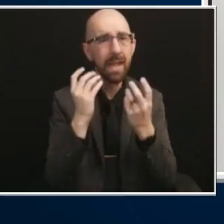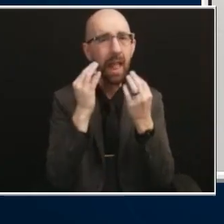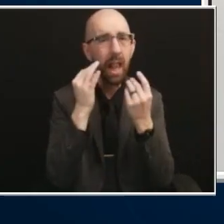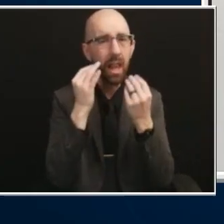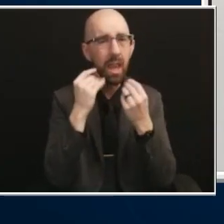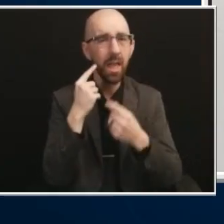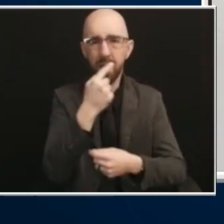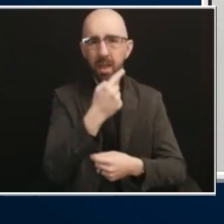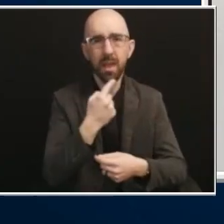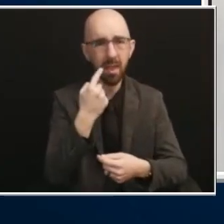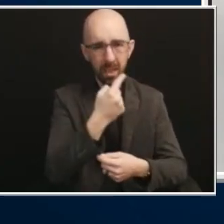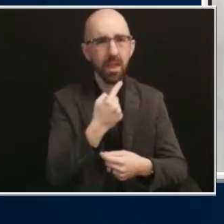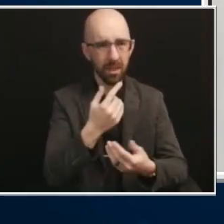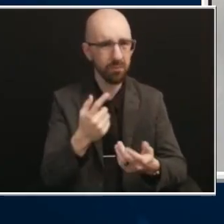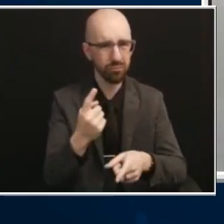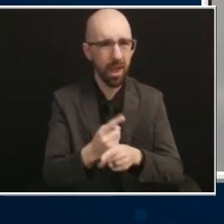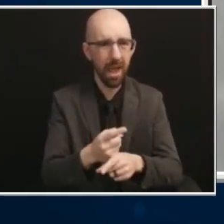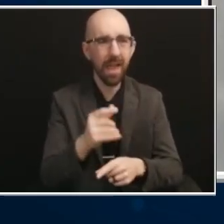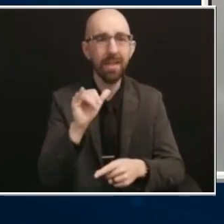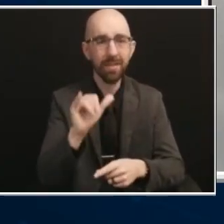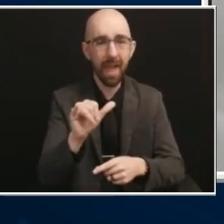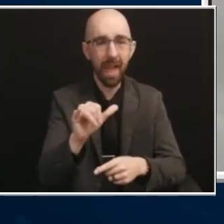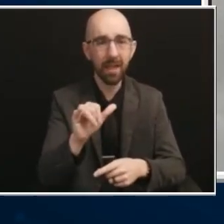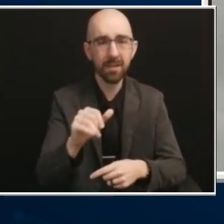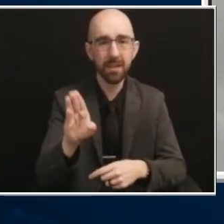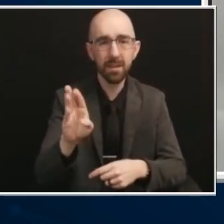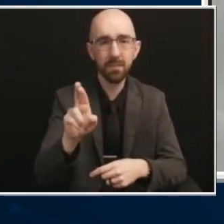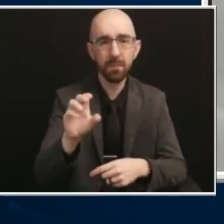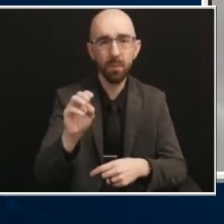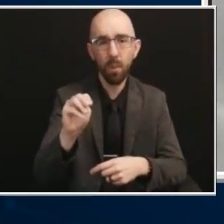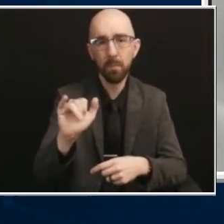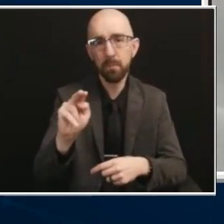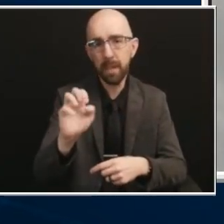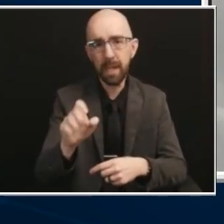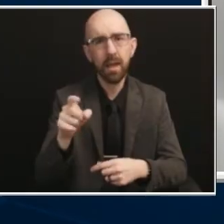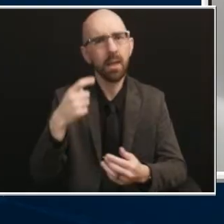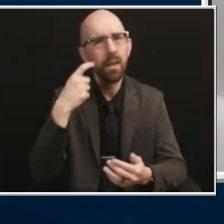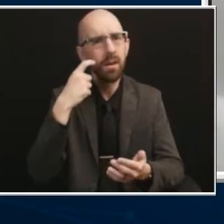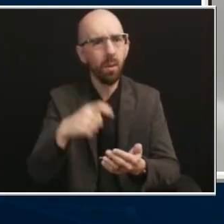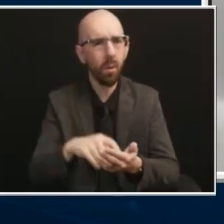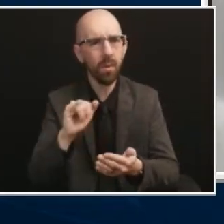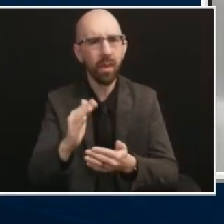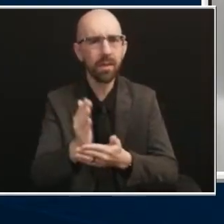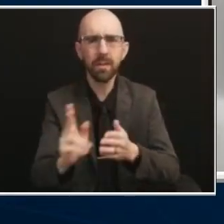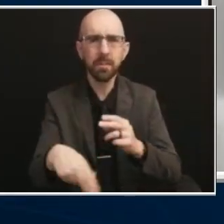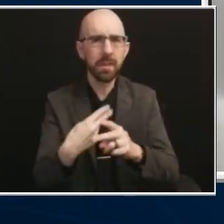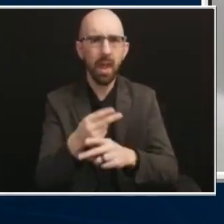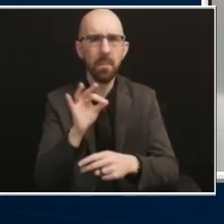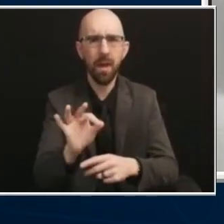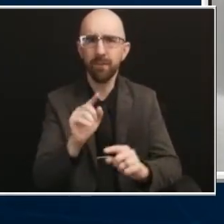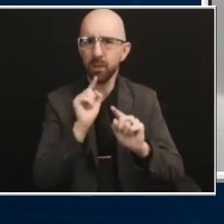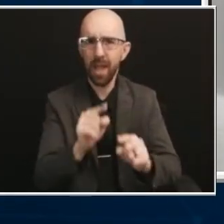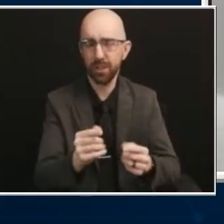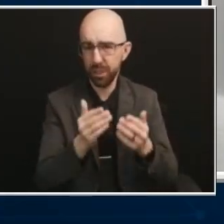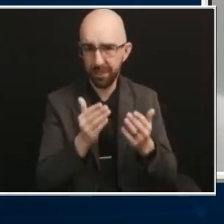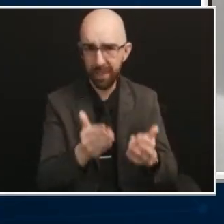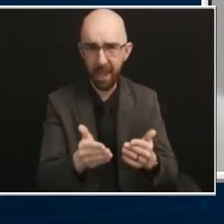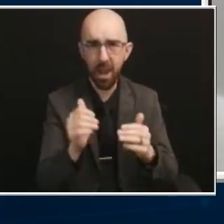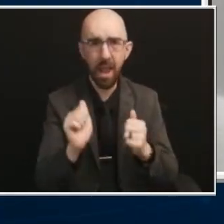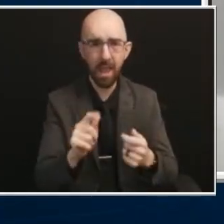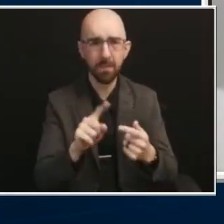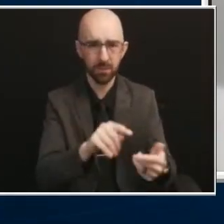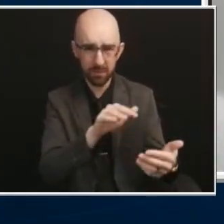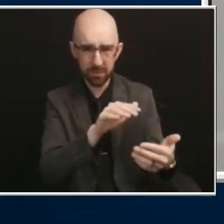lips. Yes. That's the bromine. And they kind of noticed that there was some type of reaction there and were able to study it